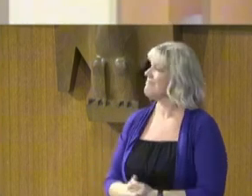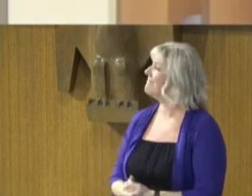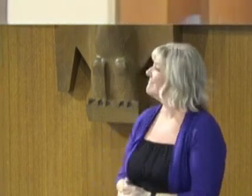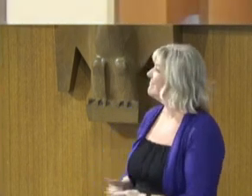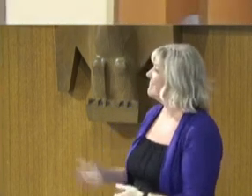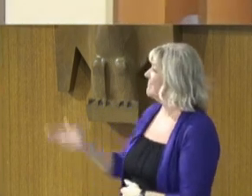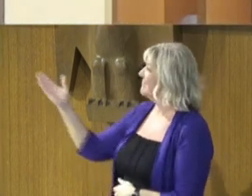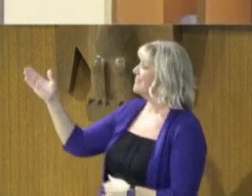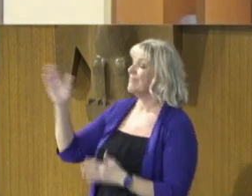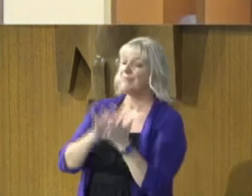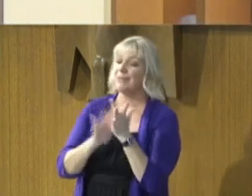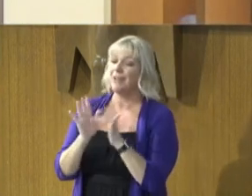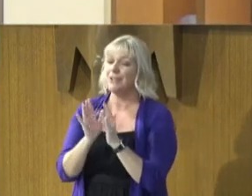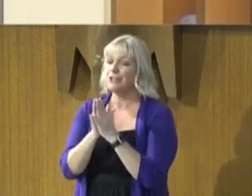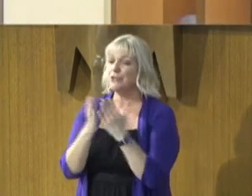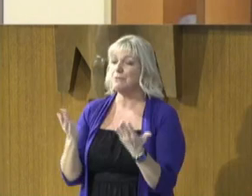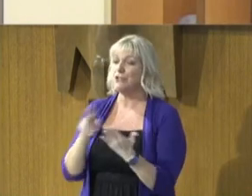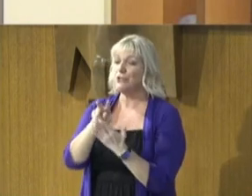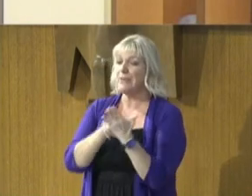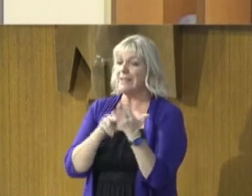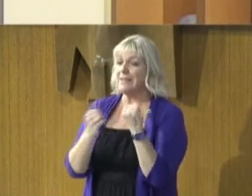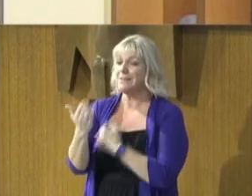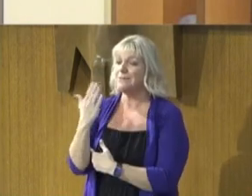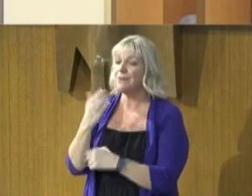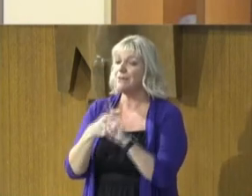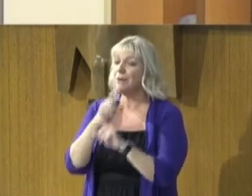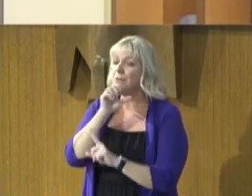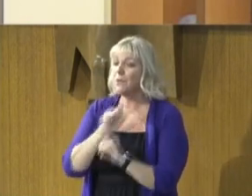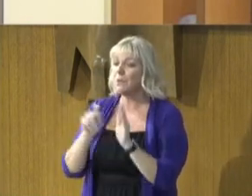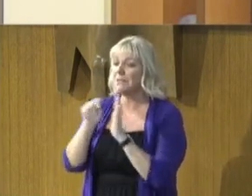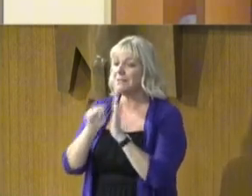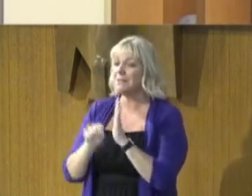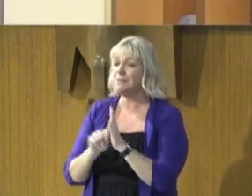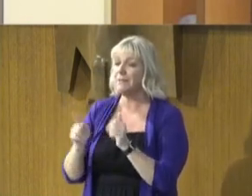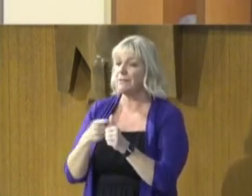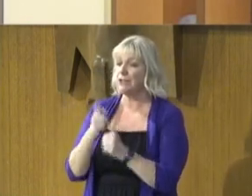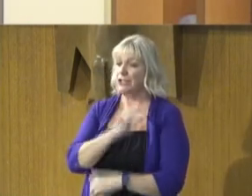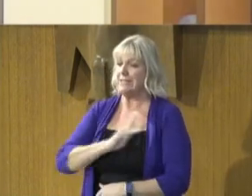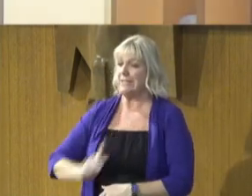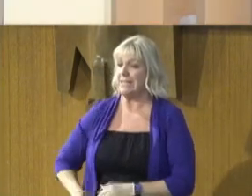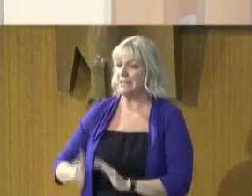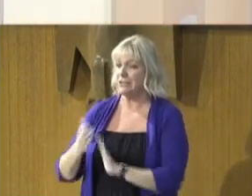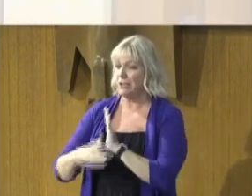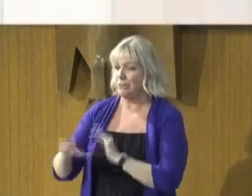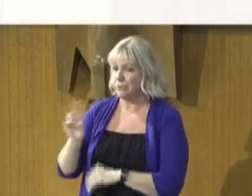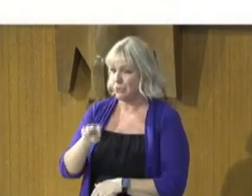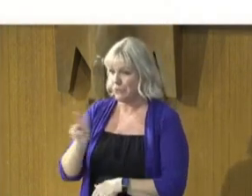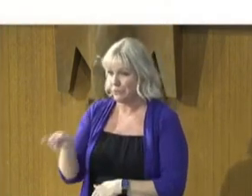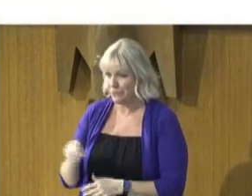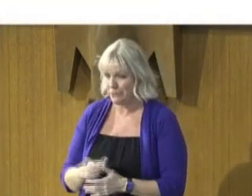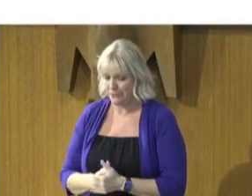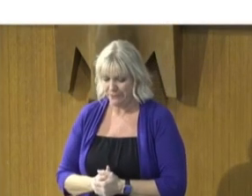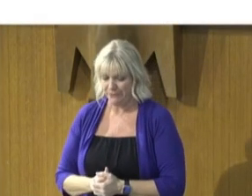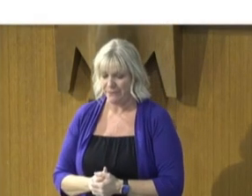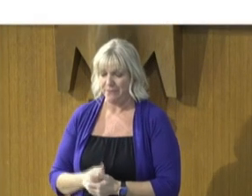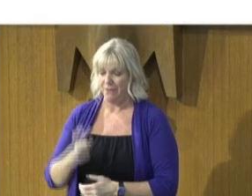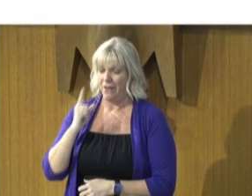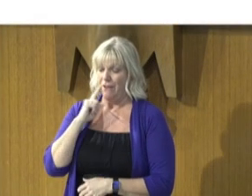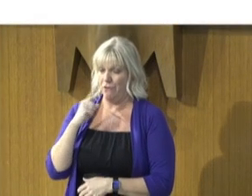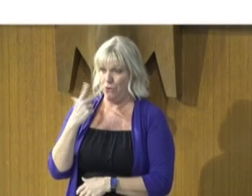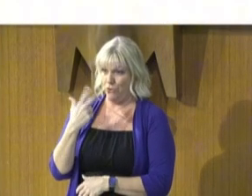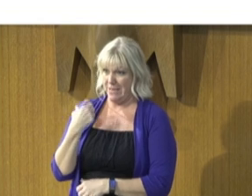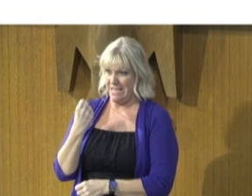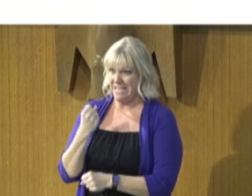Our scripture reading this morning comes from the Old Testament book of 1 Kings chapter 22. For